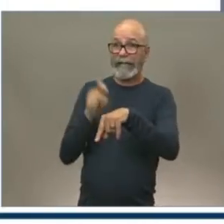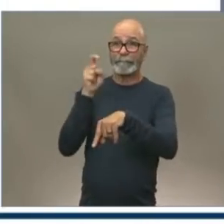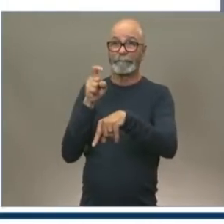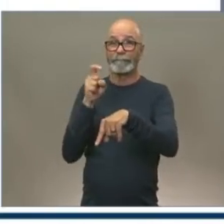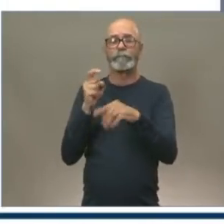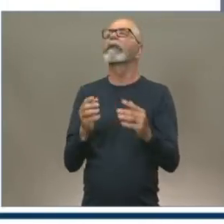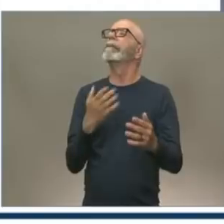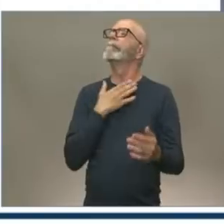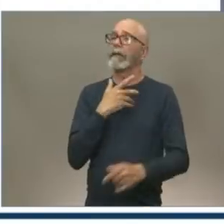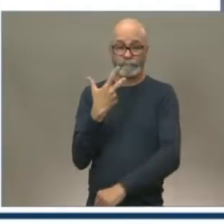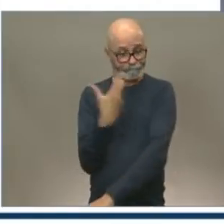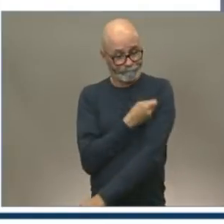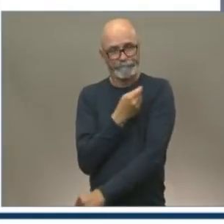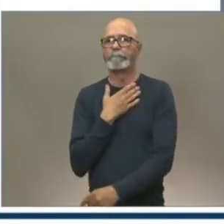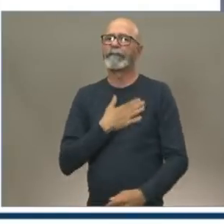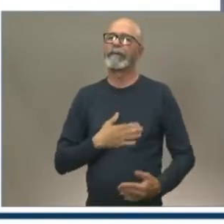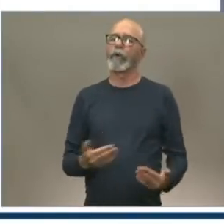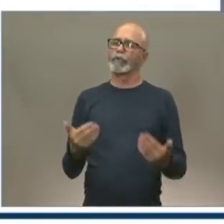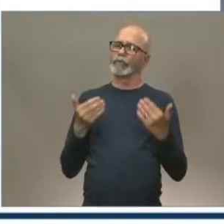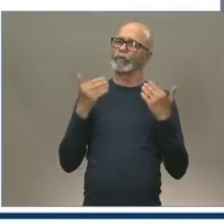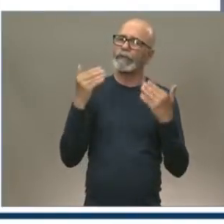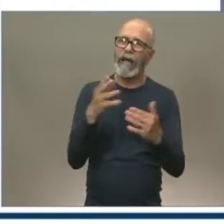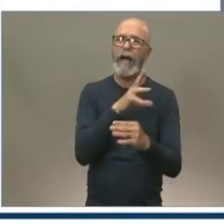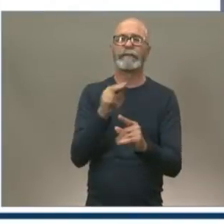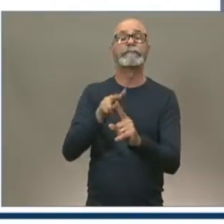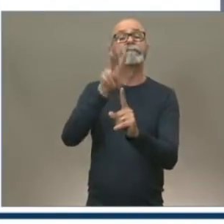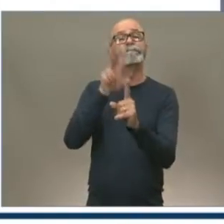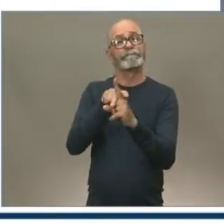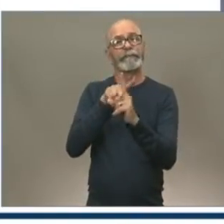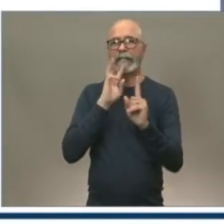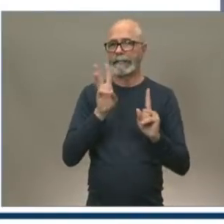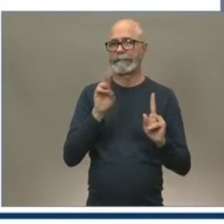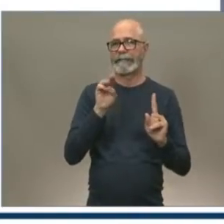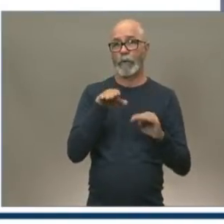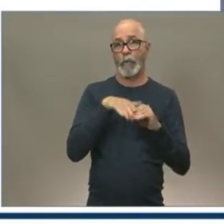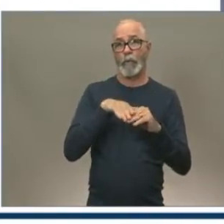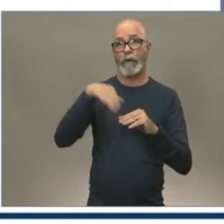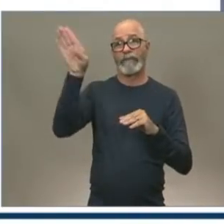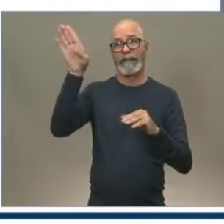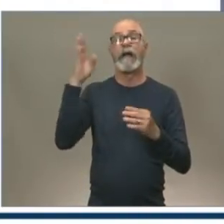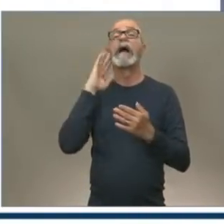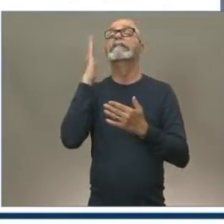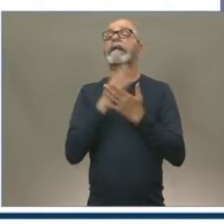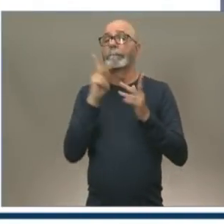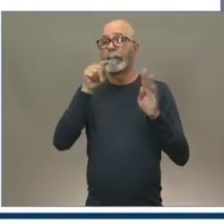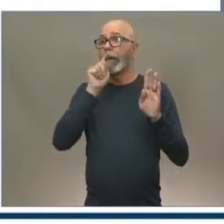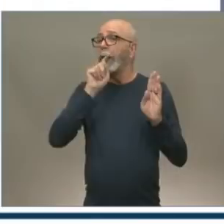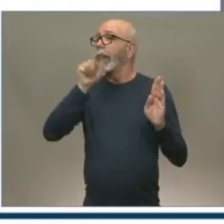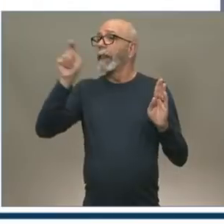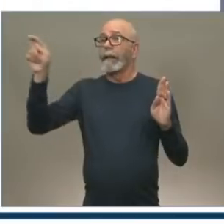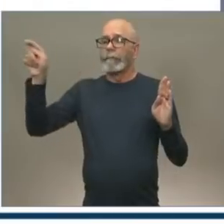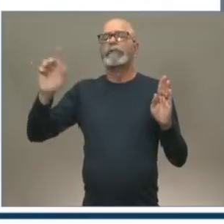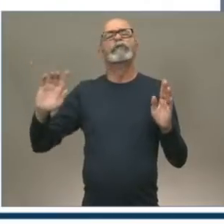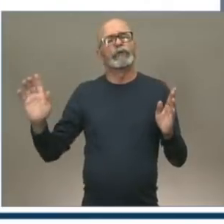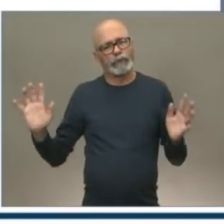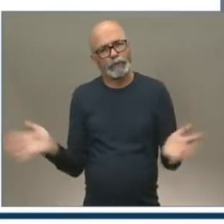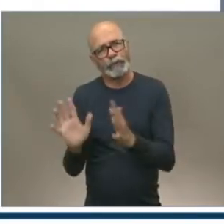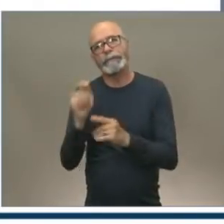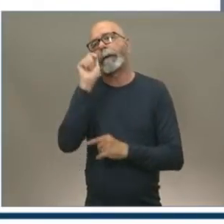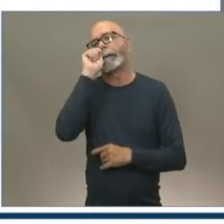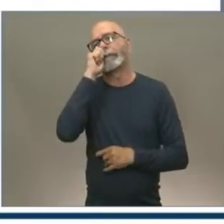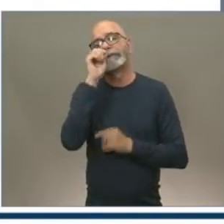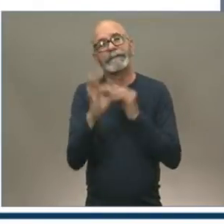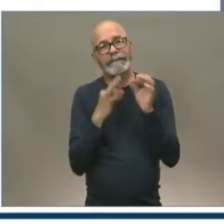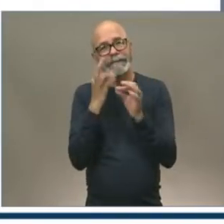for those over 60. And for other Nova Scotians, now's the time to get out and get tested at the clinics